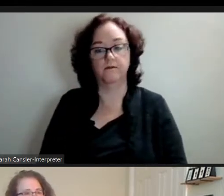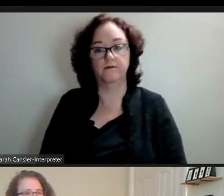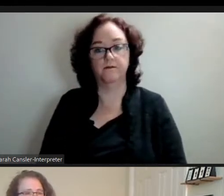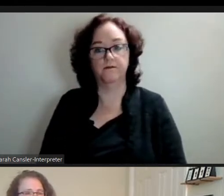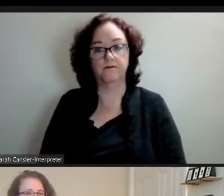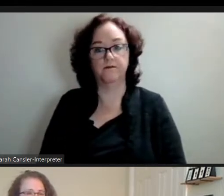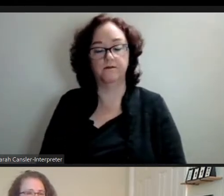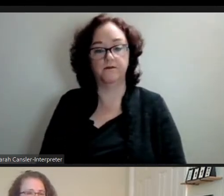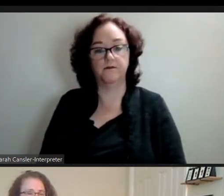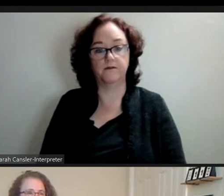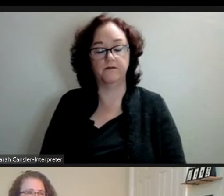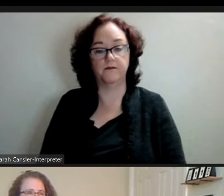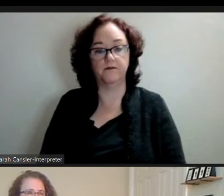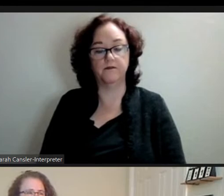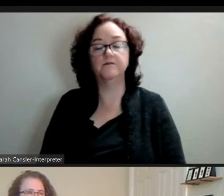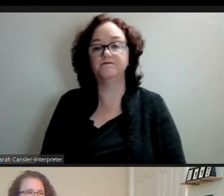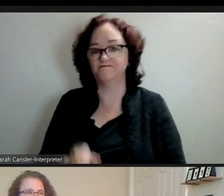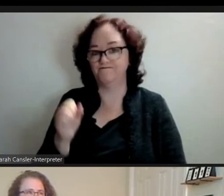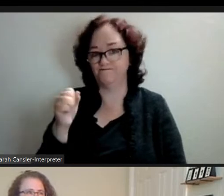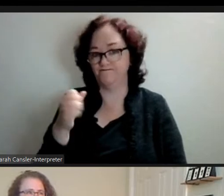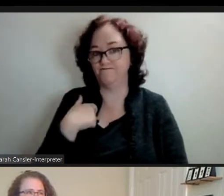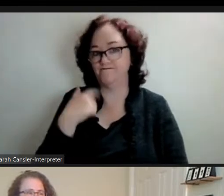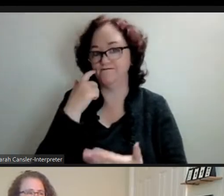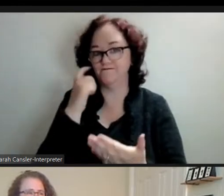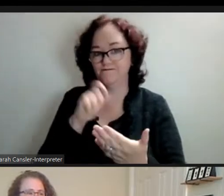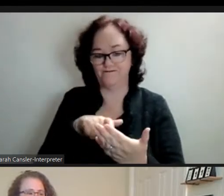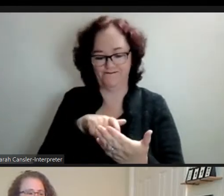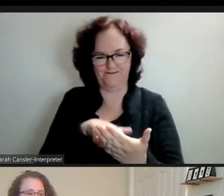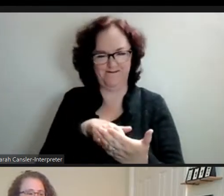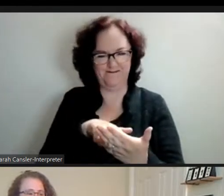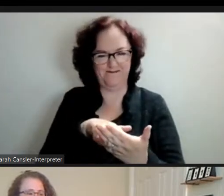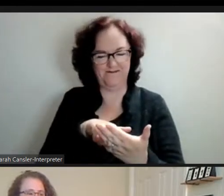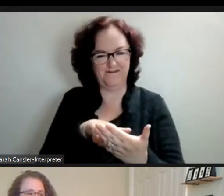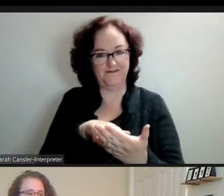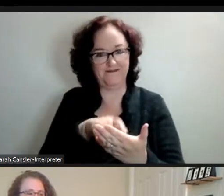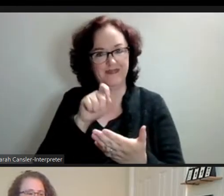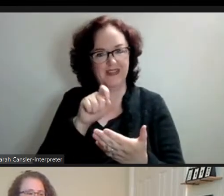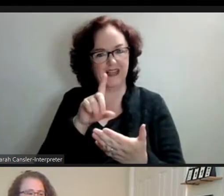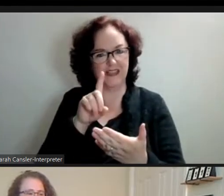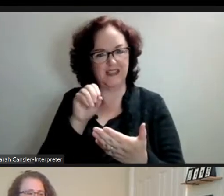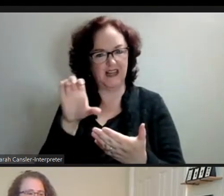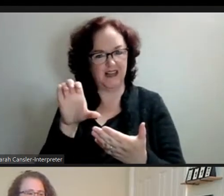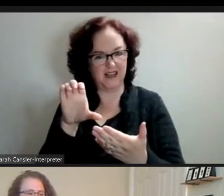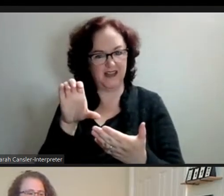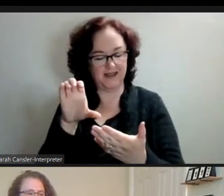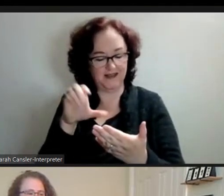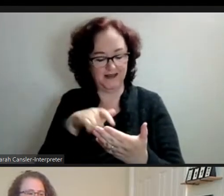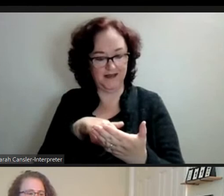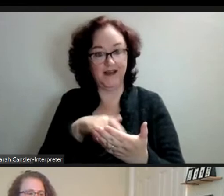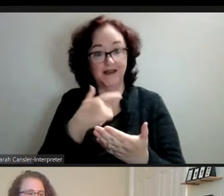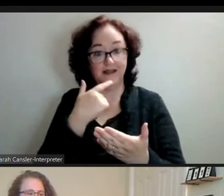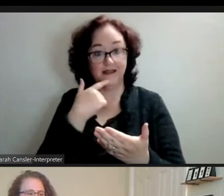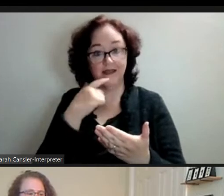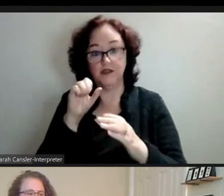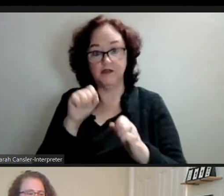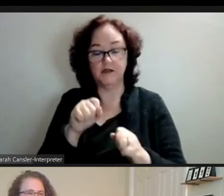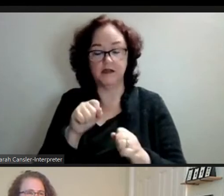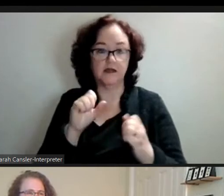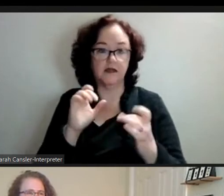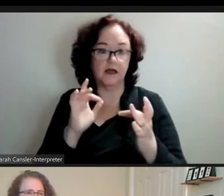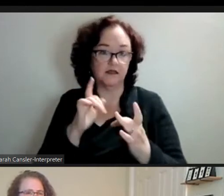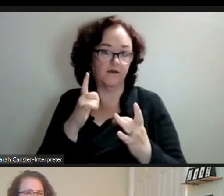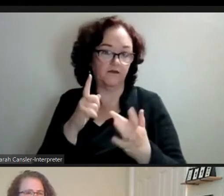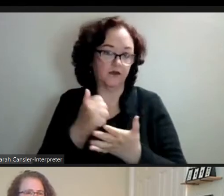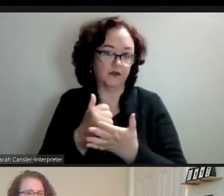Yeah, and I did notice it said that when I looked at the Word docs, it did say that you can contact for assistance. So